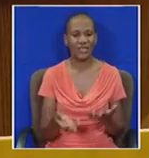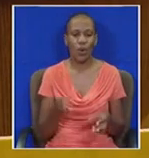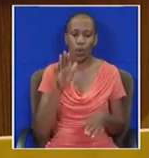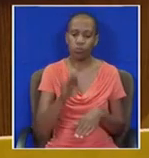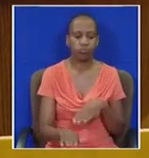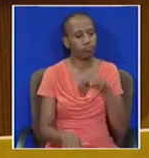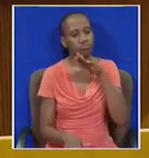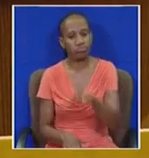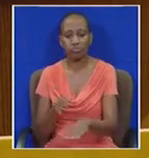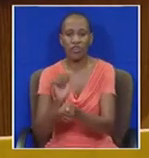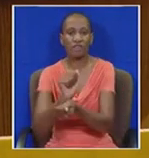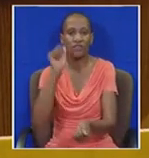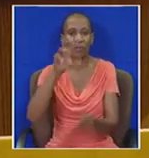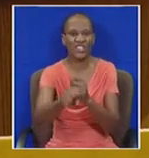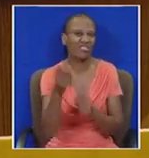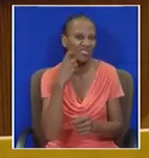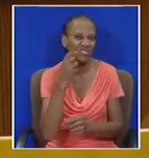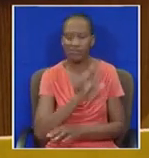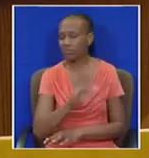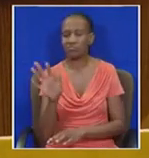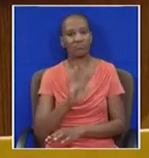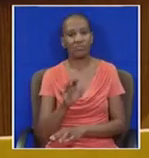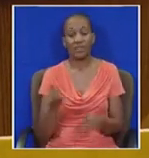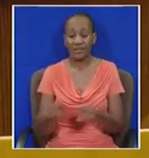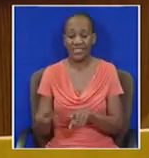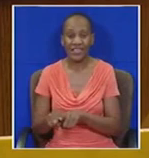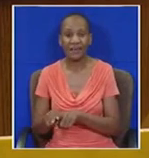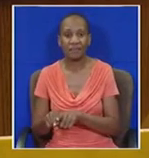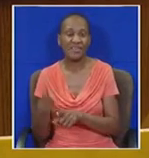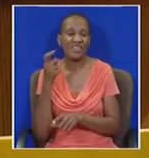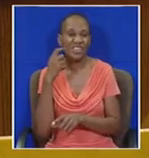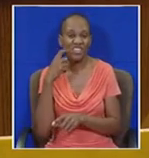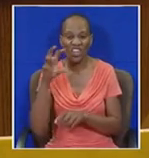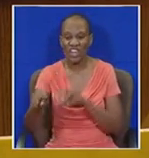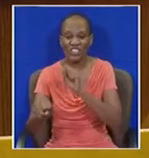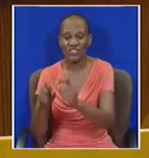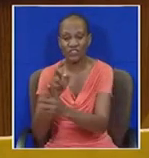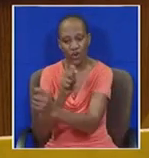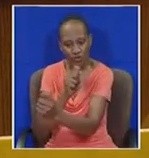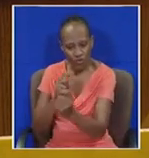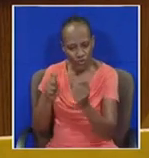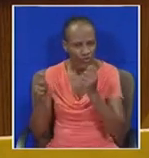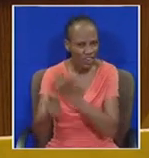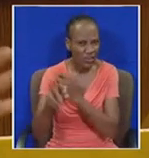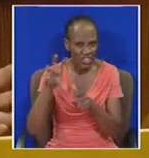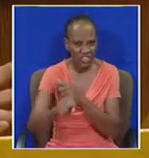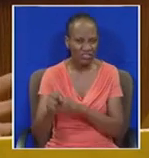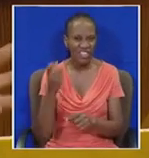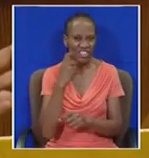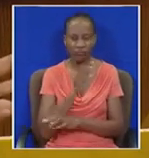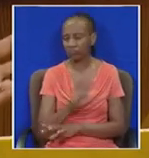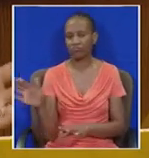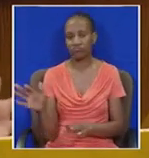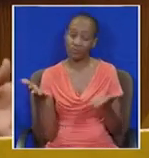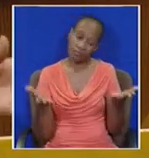walk to freedom. So too, there is no easy walk to radical transformation. So our government,